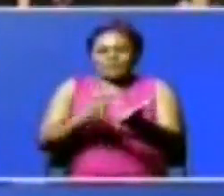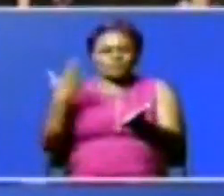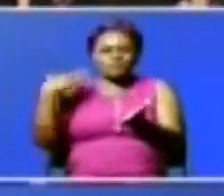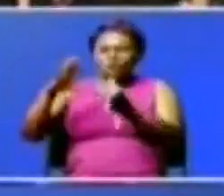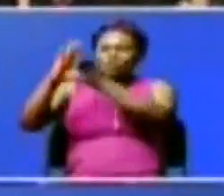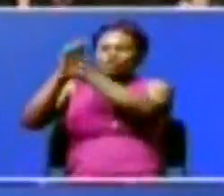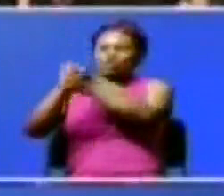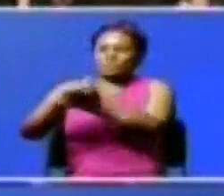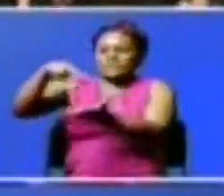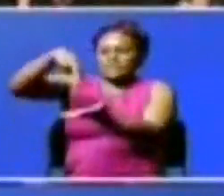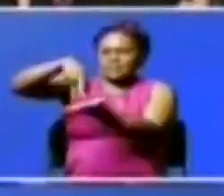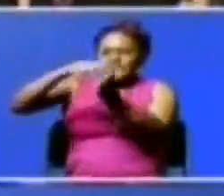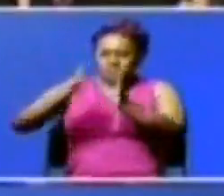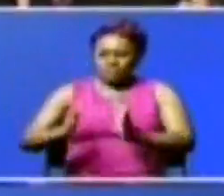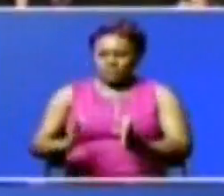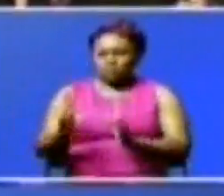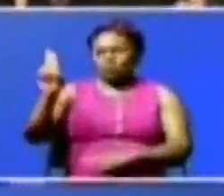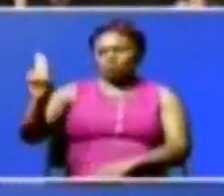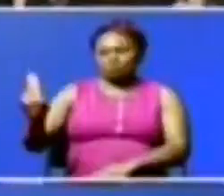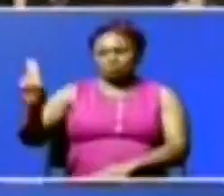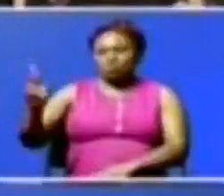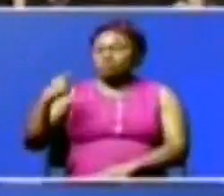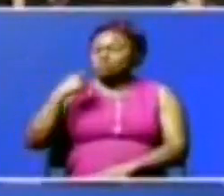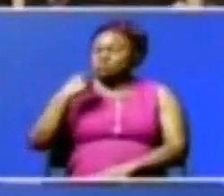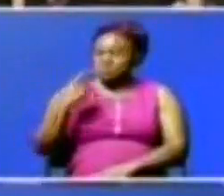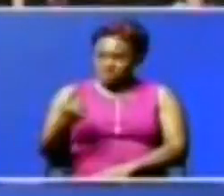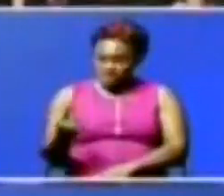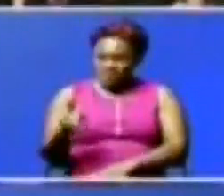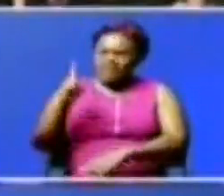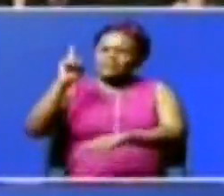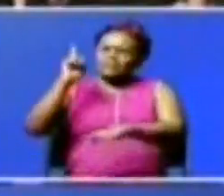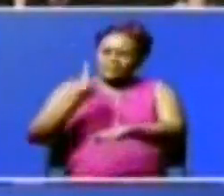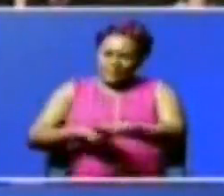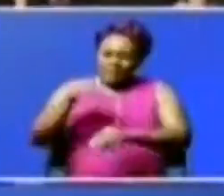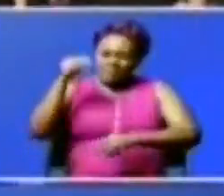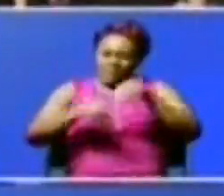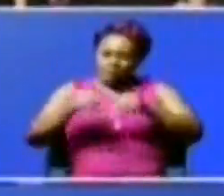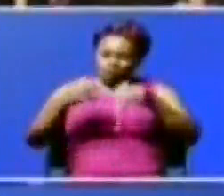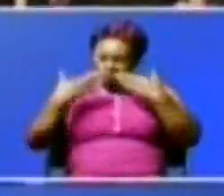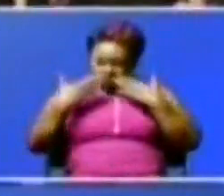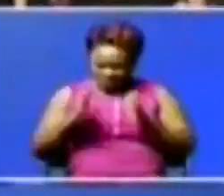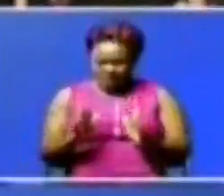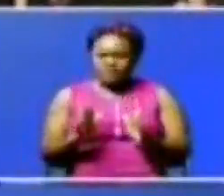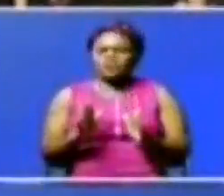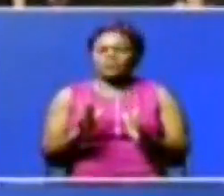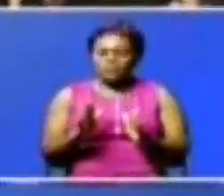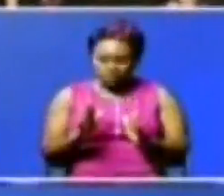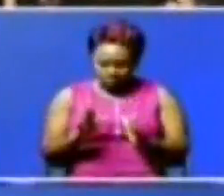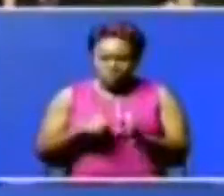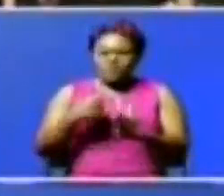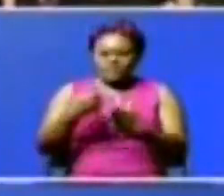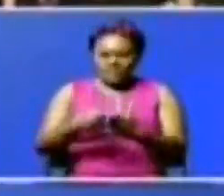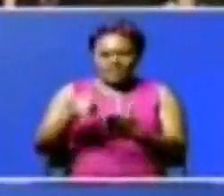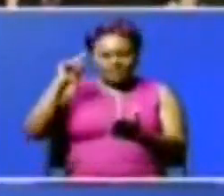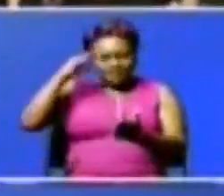Jubilee candidate Uhuru Kenyatta that once the election matters were done with, that there would be a revisit